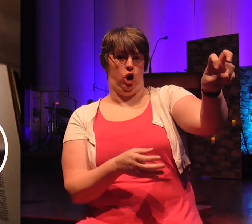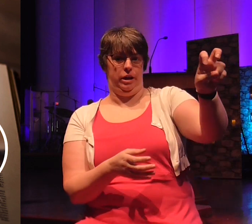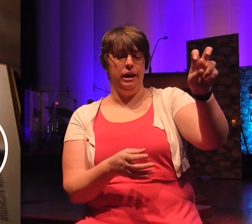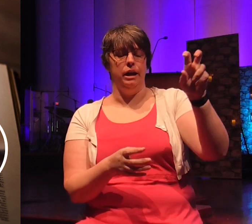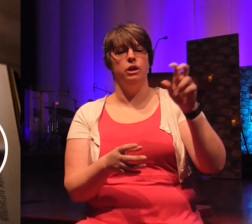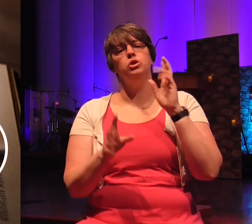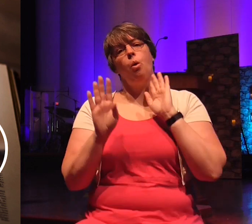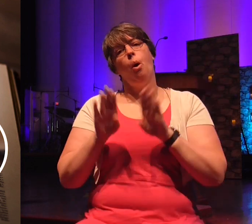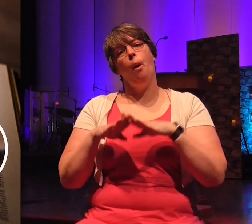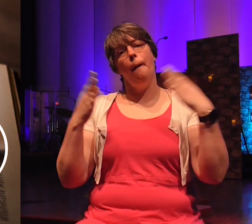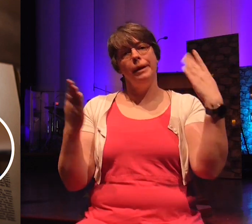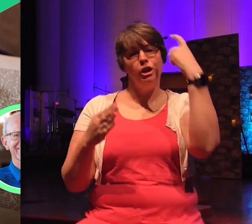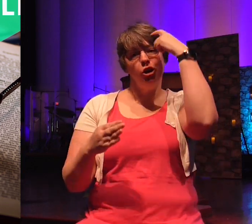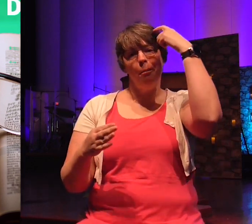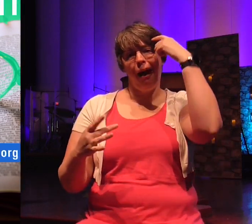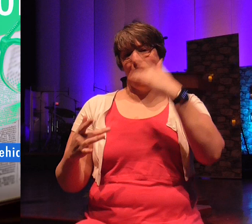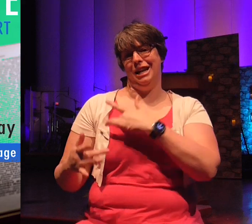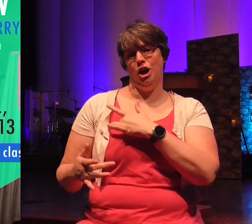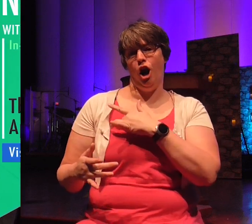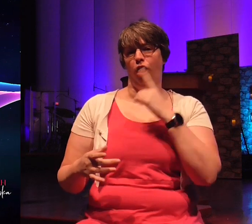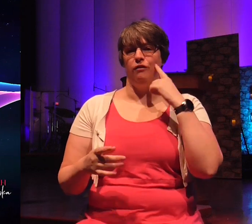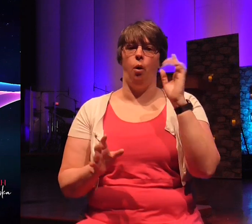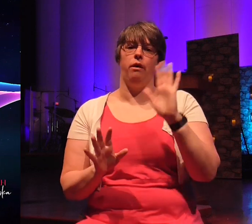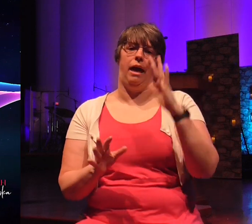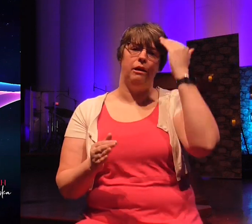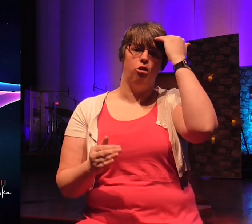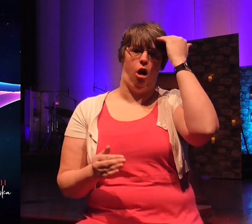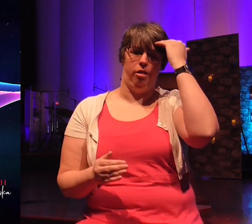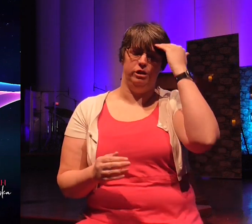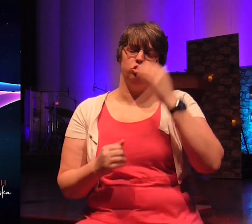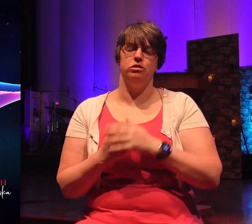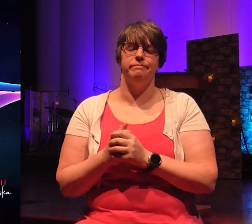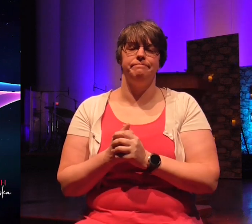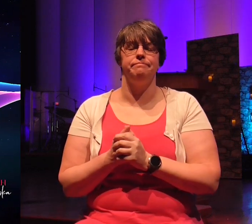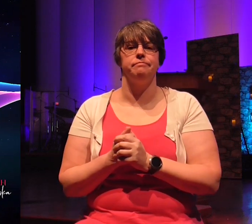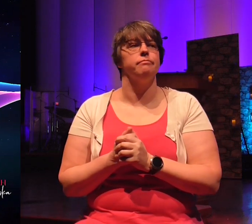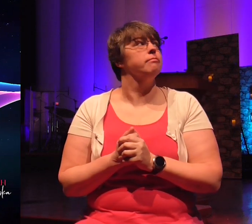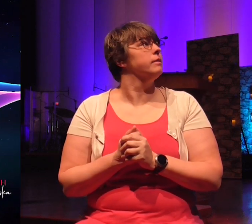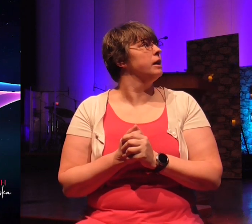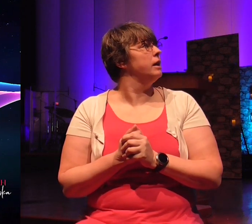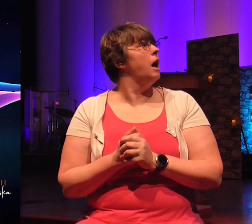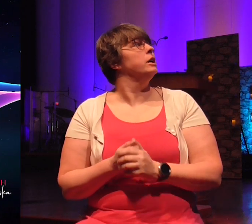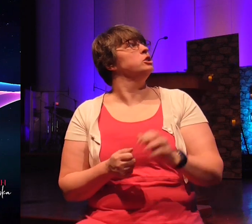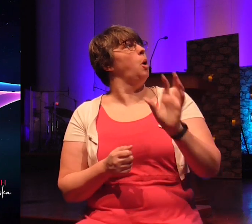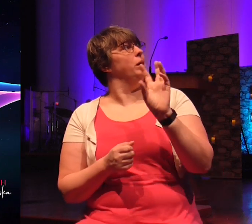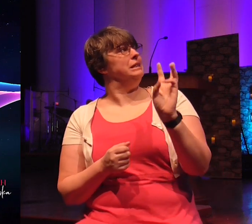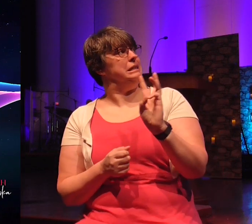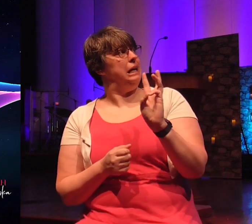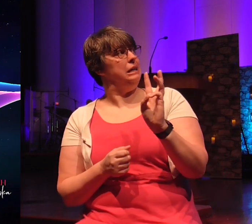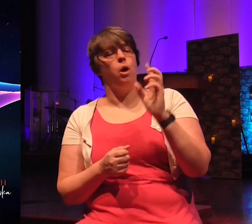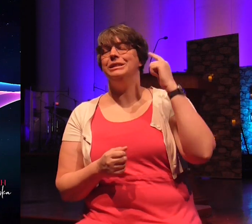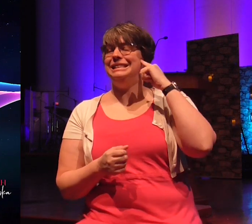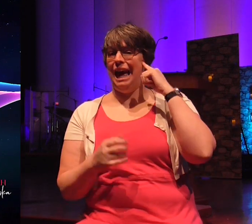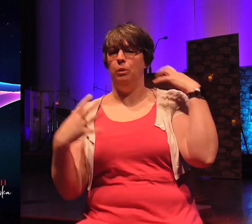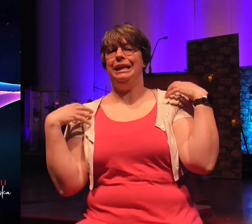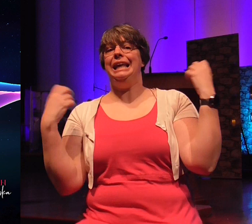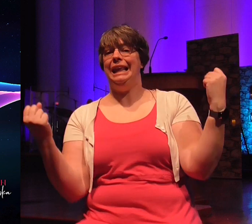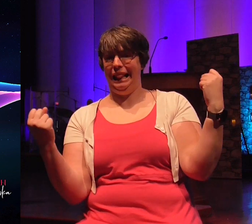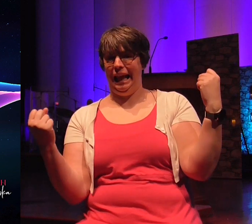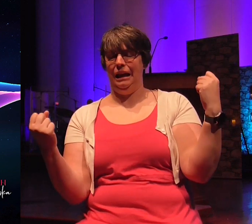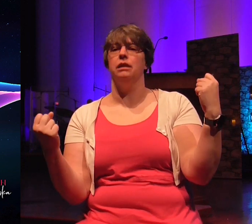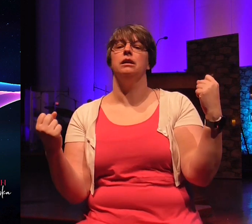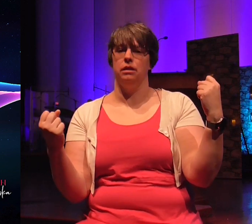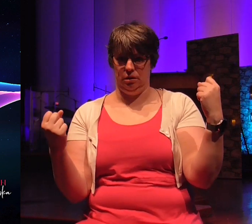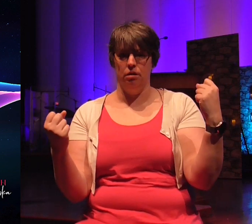knowledge and wisdom it has to share. Sound healing, 6 key spiritual practices for self-healing with the power of sound,